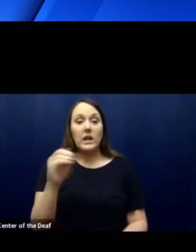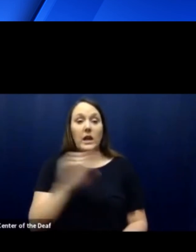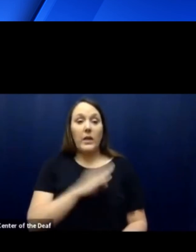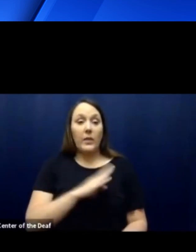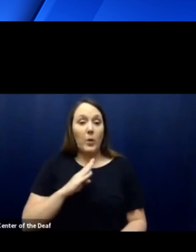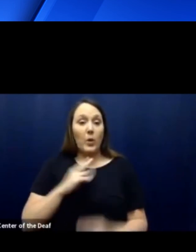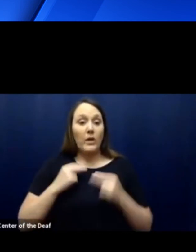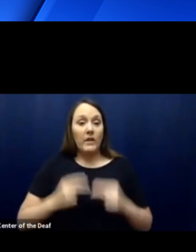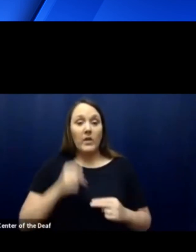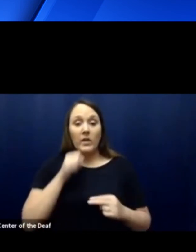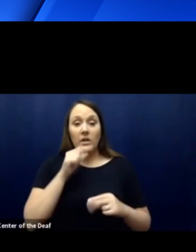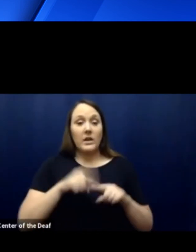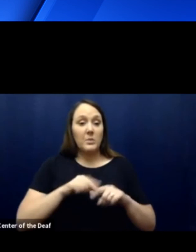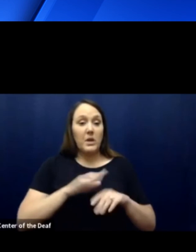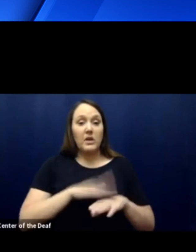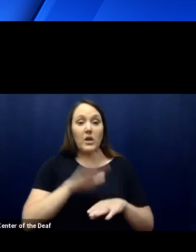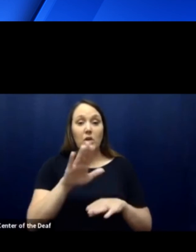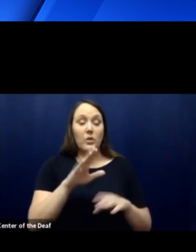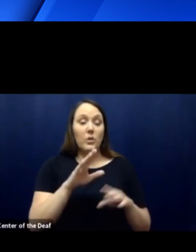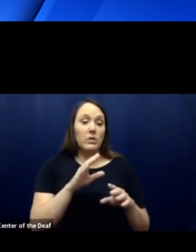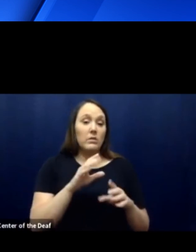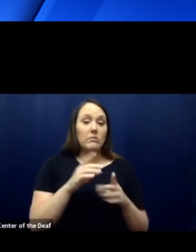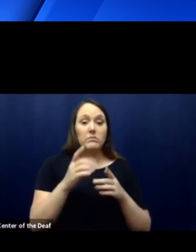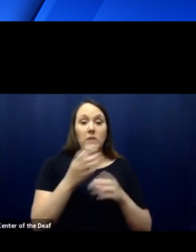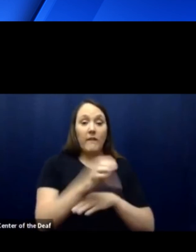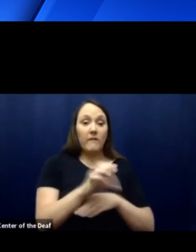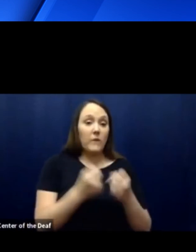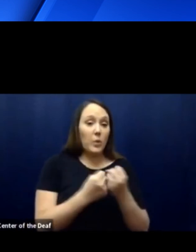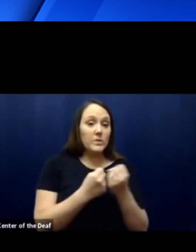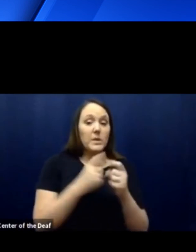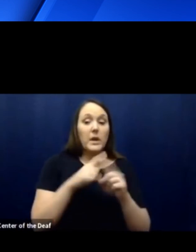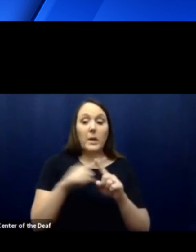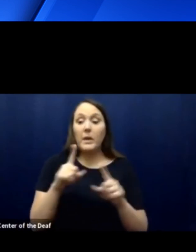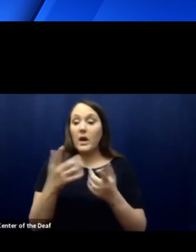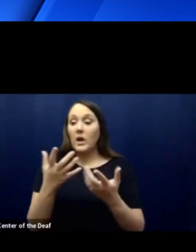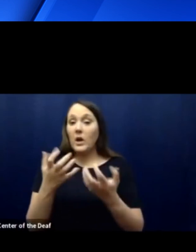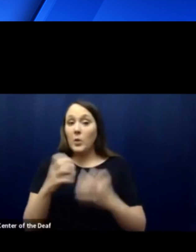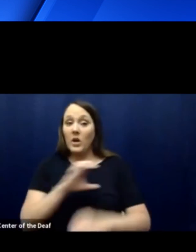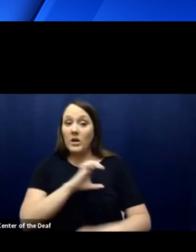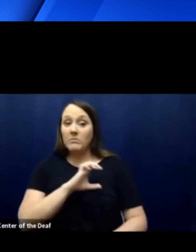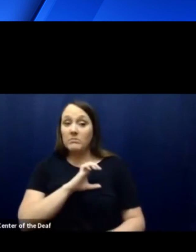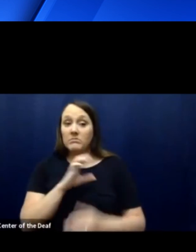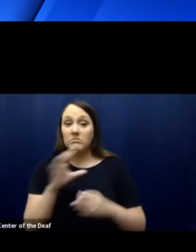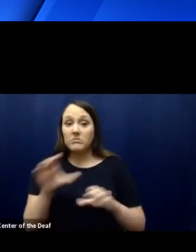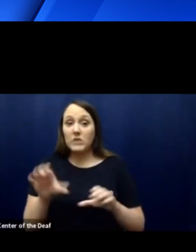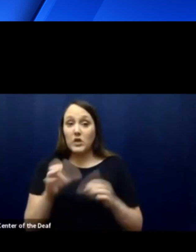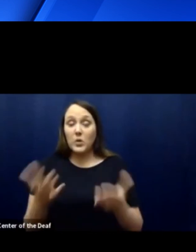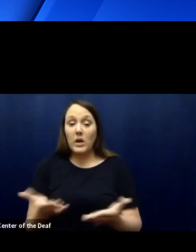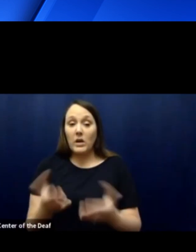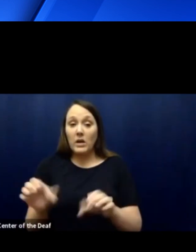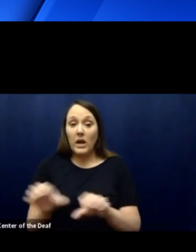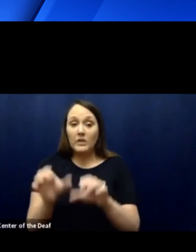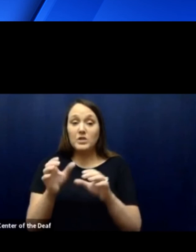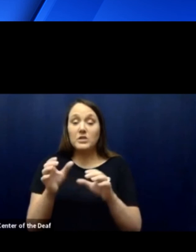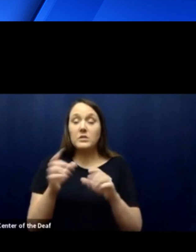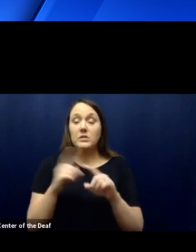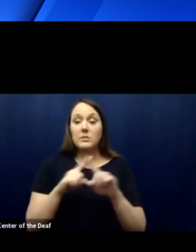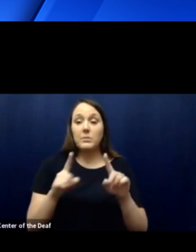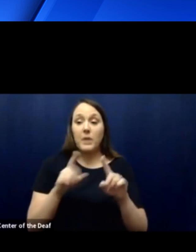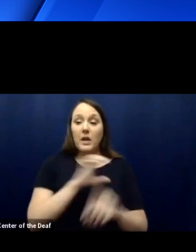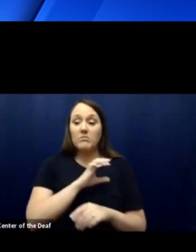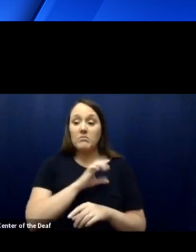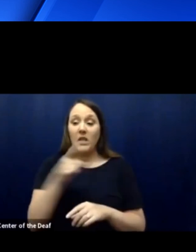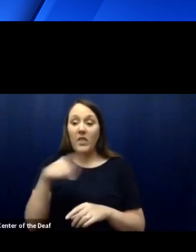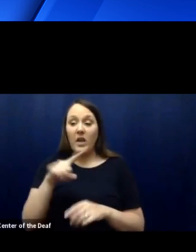health director to file enforcement actions, but for law enforcement officers to take action. But law enforcement officers were having